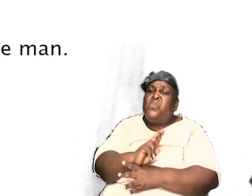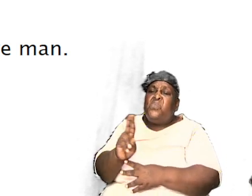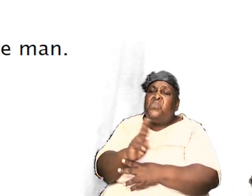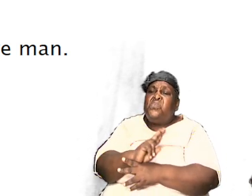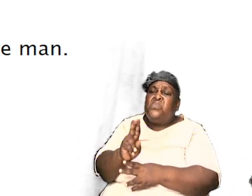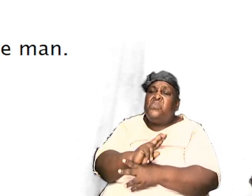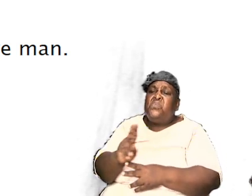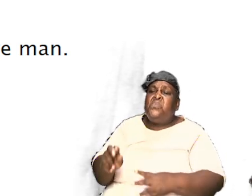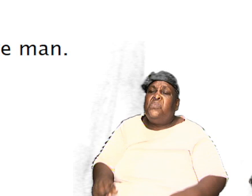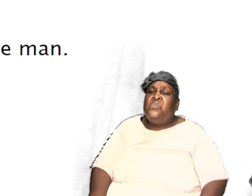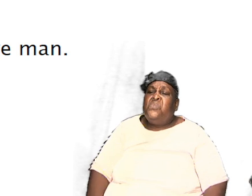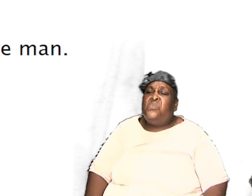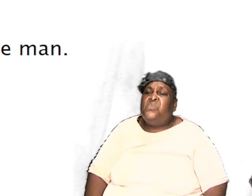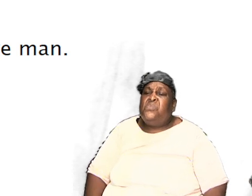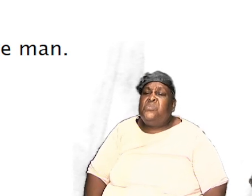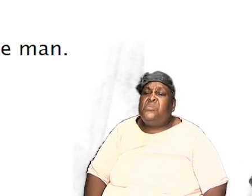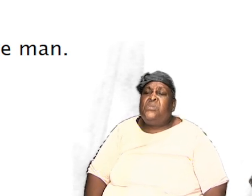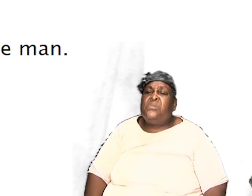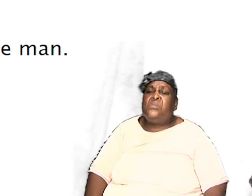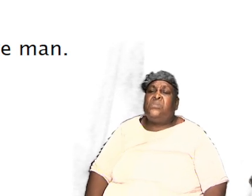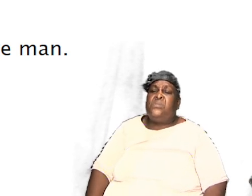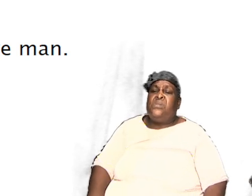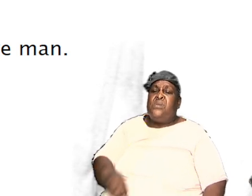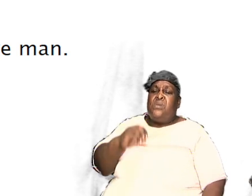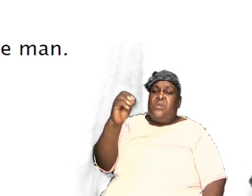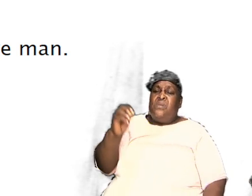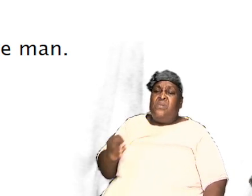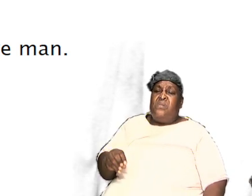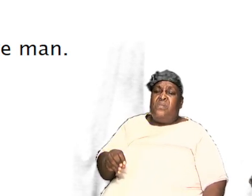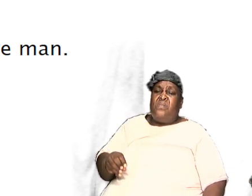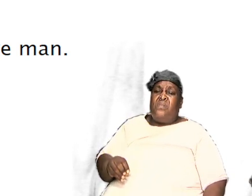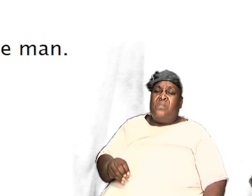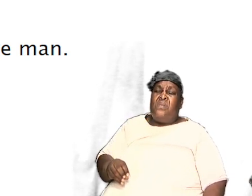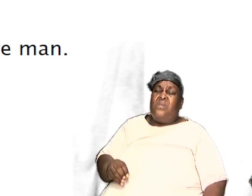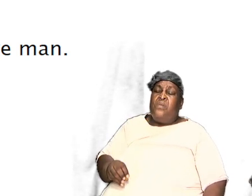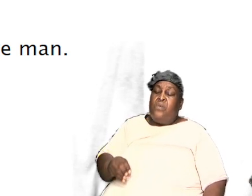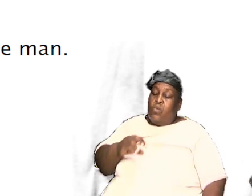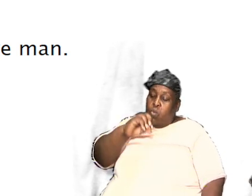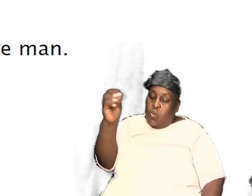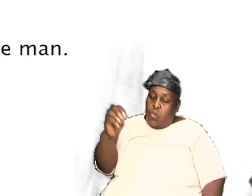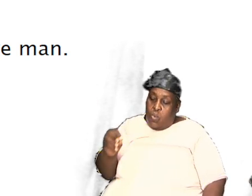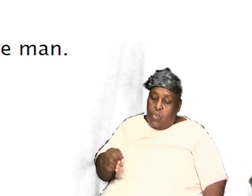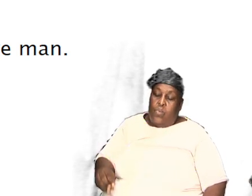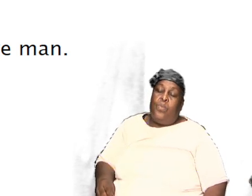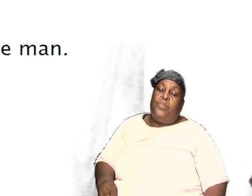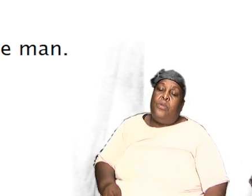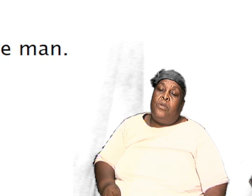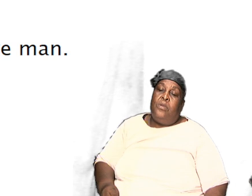divination. It is like consulting familiar spirits.